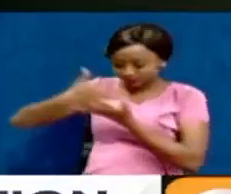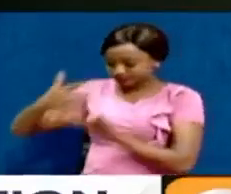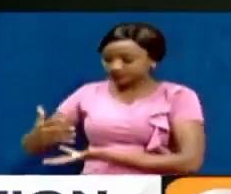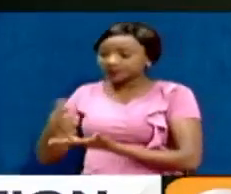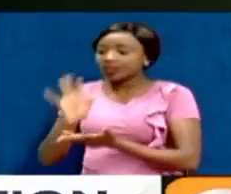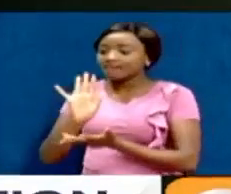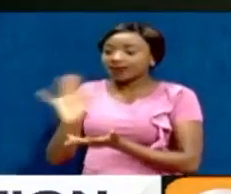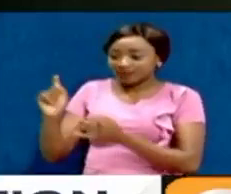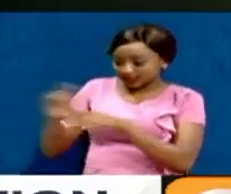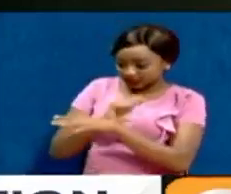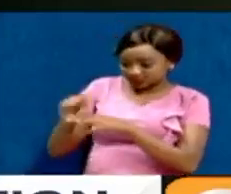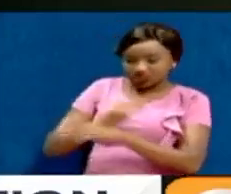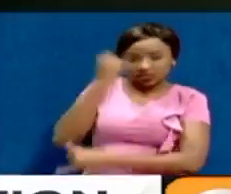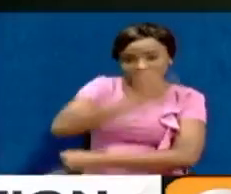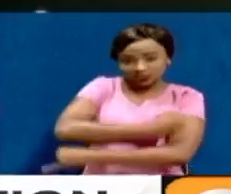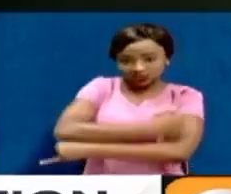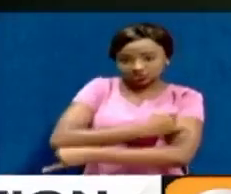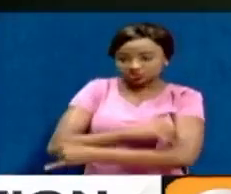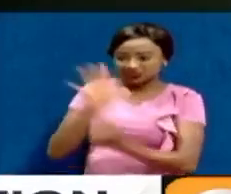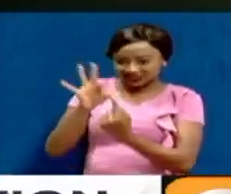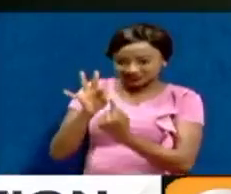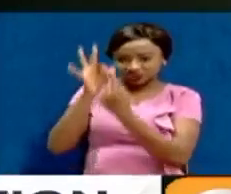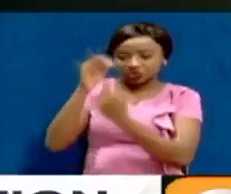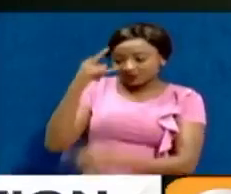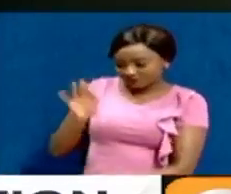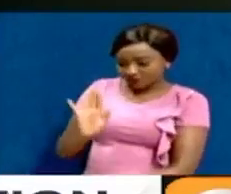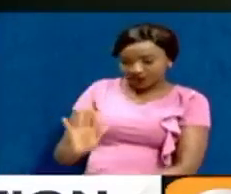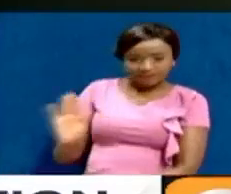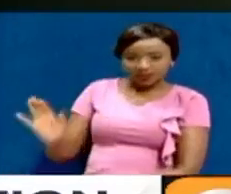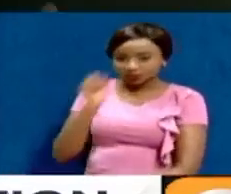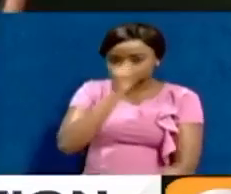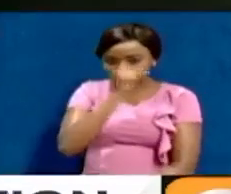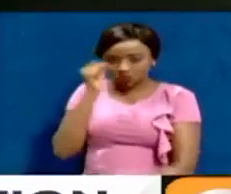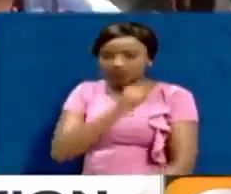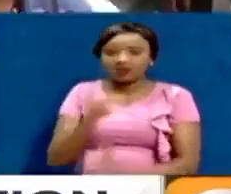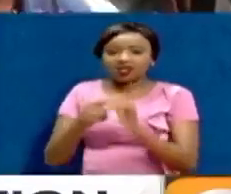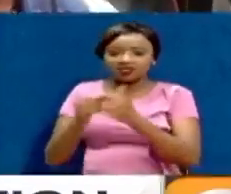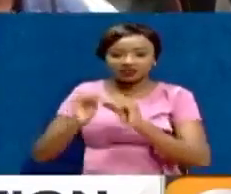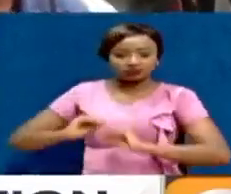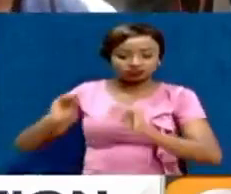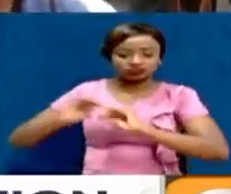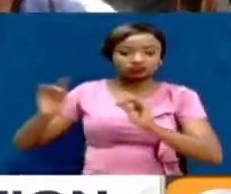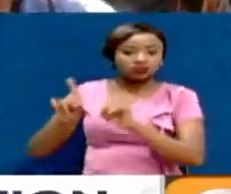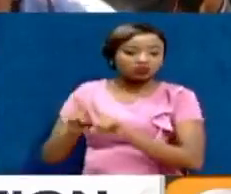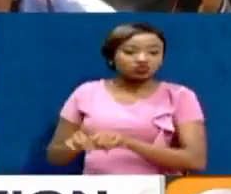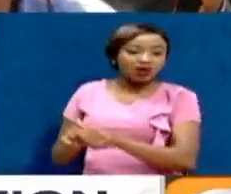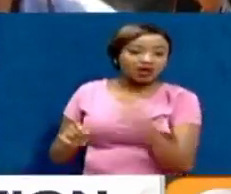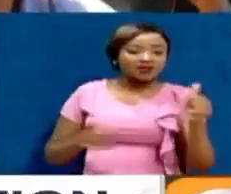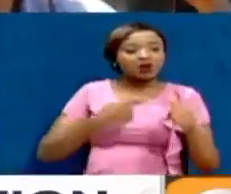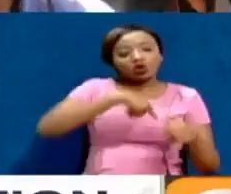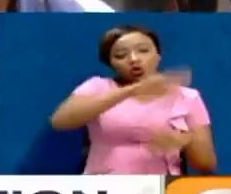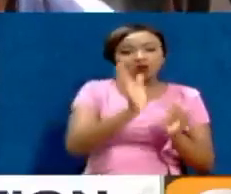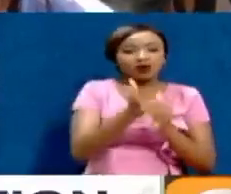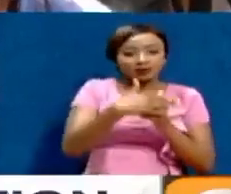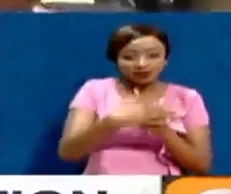tutengeneze training, a special training session. Ya Meru Youth Service. Hawa wengine wapelekwe